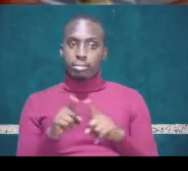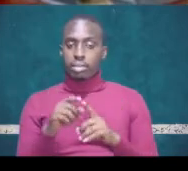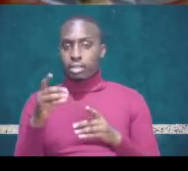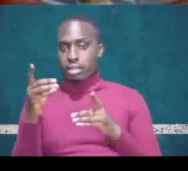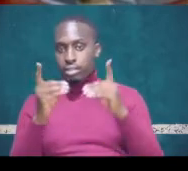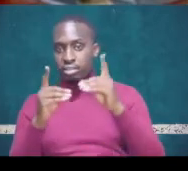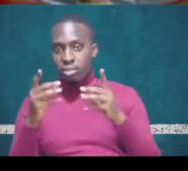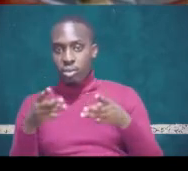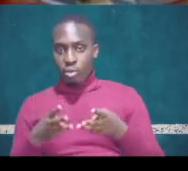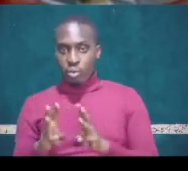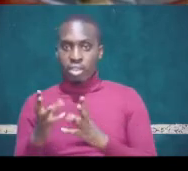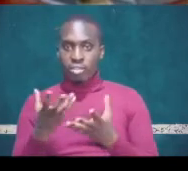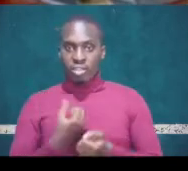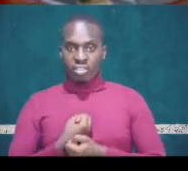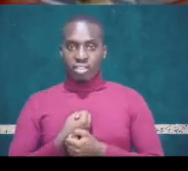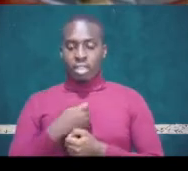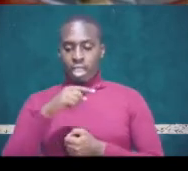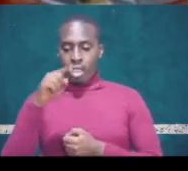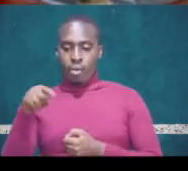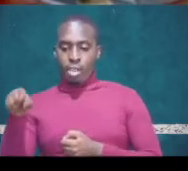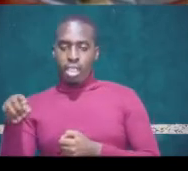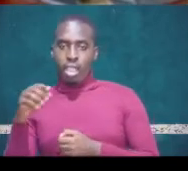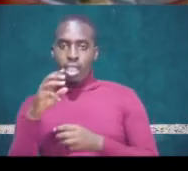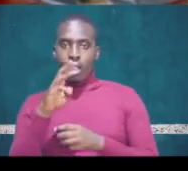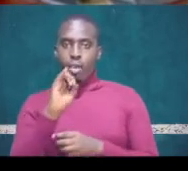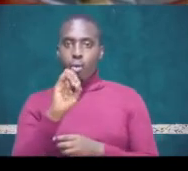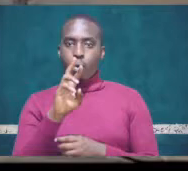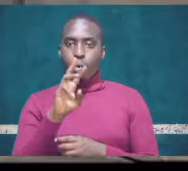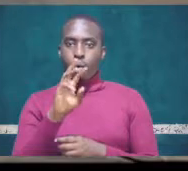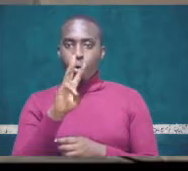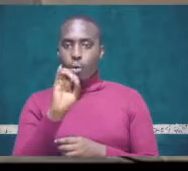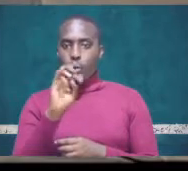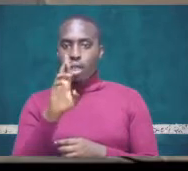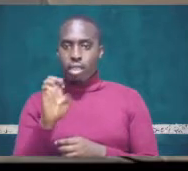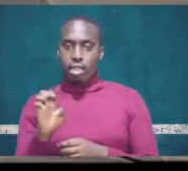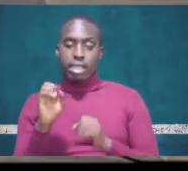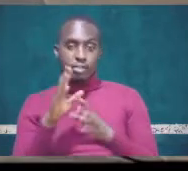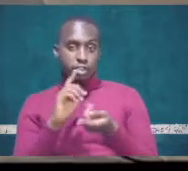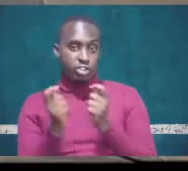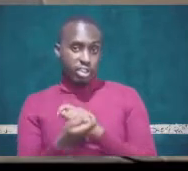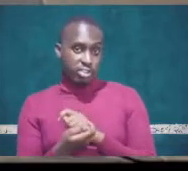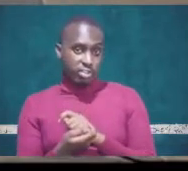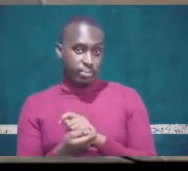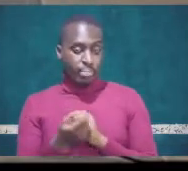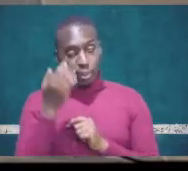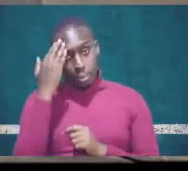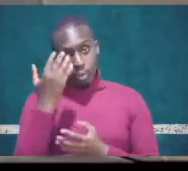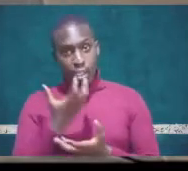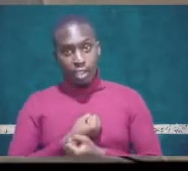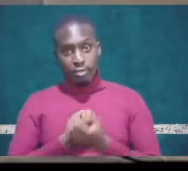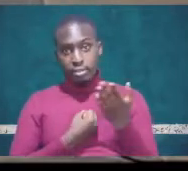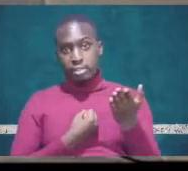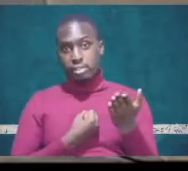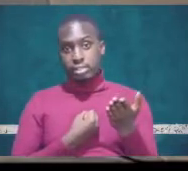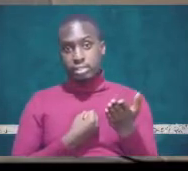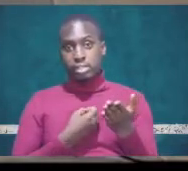in a way that we have a wire inside. And this wire, when you change, because with the help of this